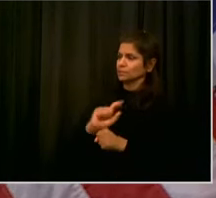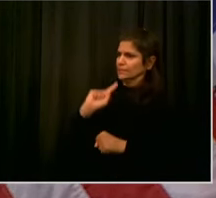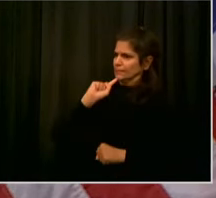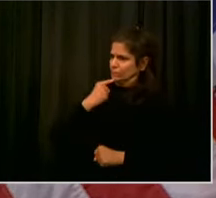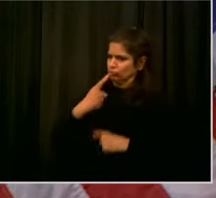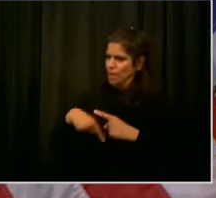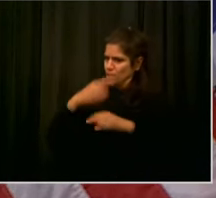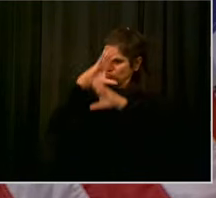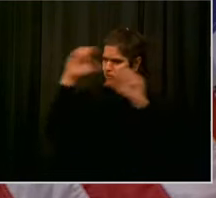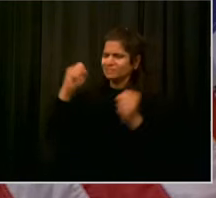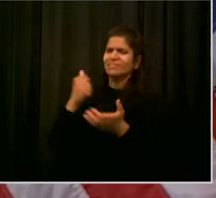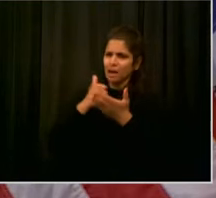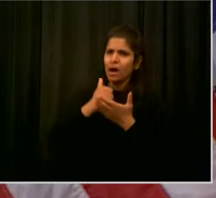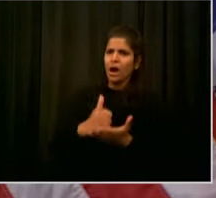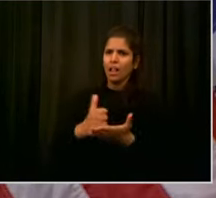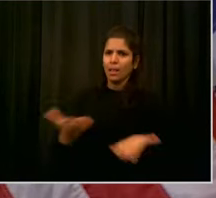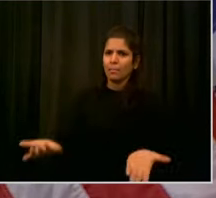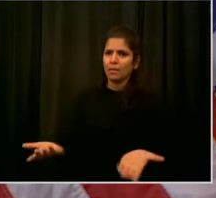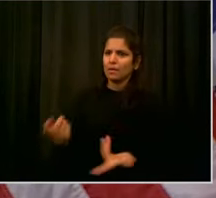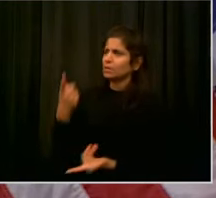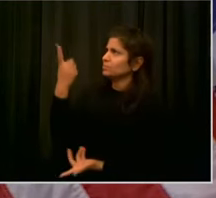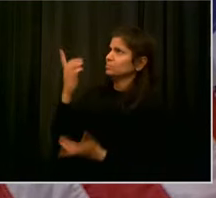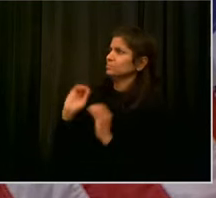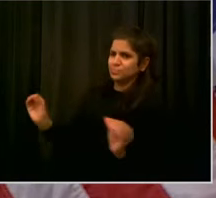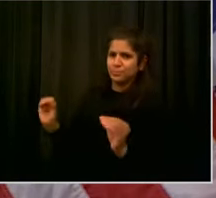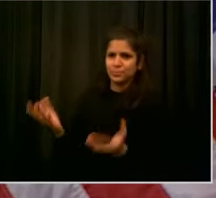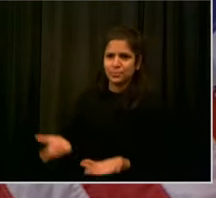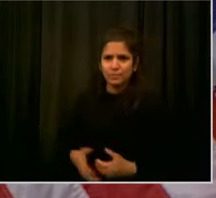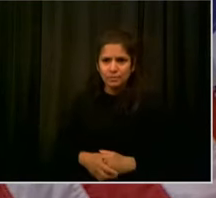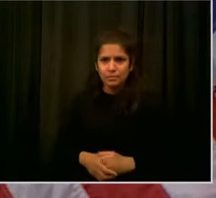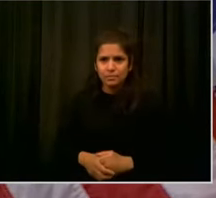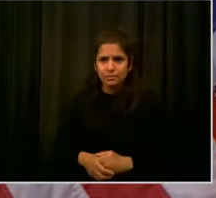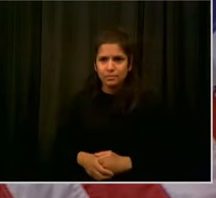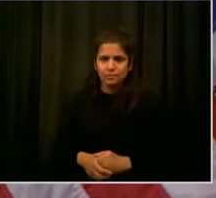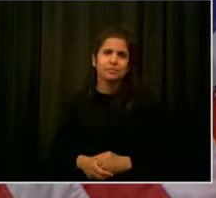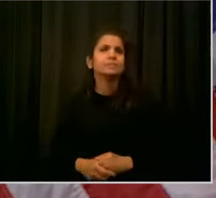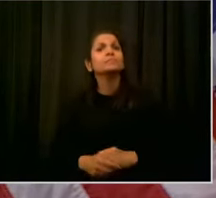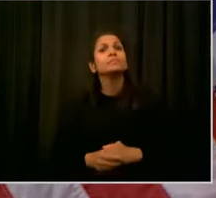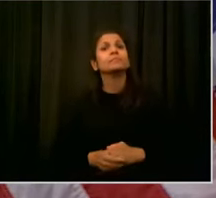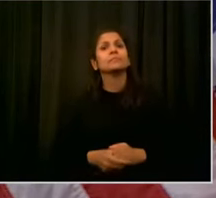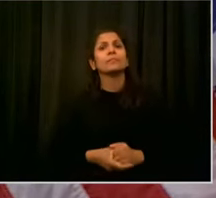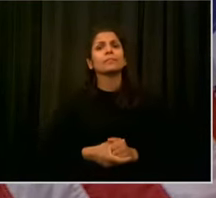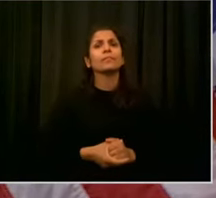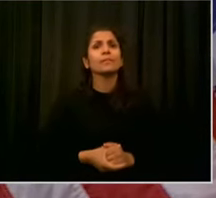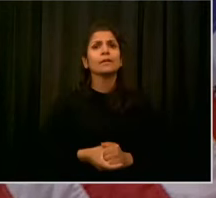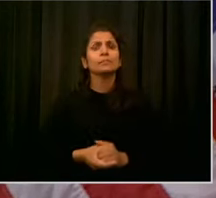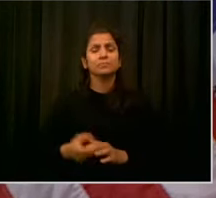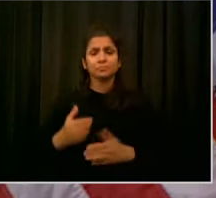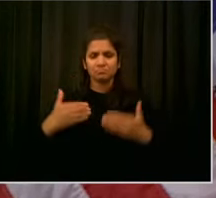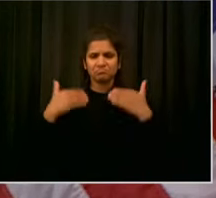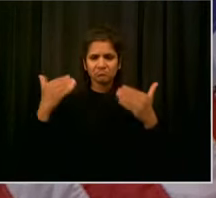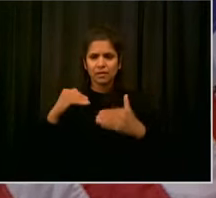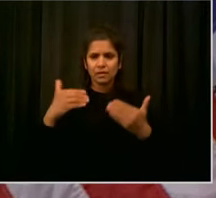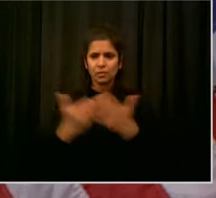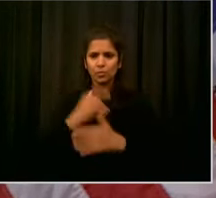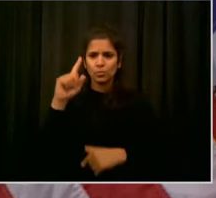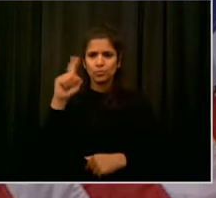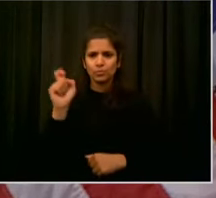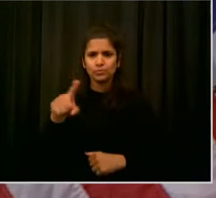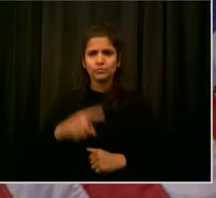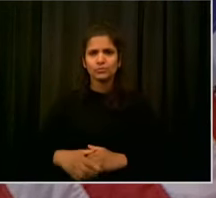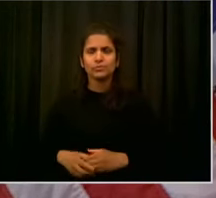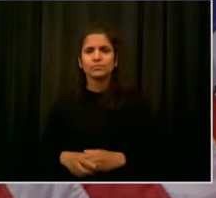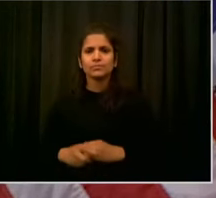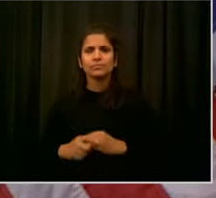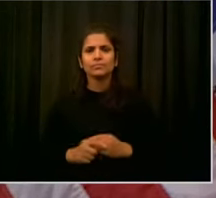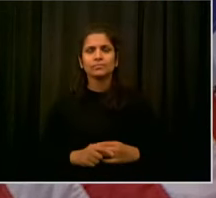Hello, everybody. I hope everybody's doing well. I have a question about some tweets that have come out from the